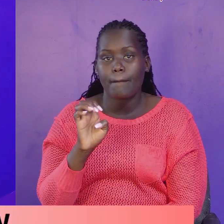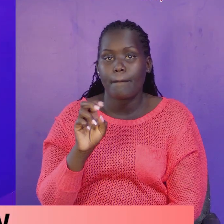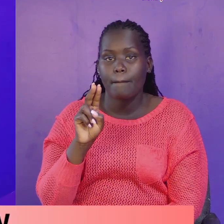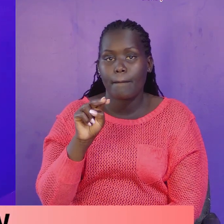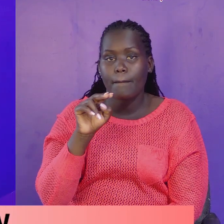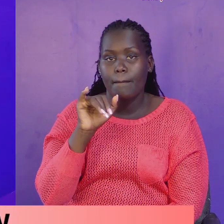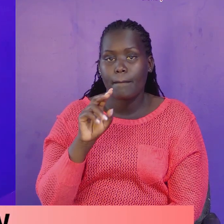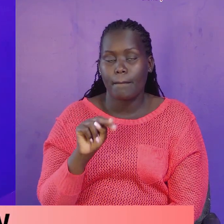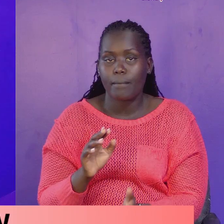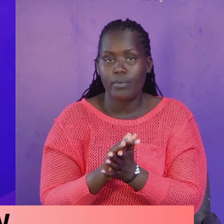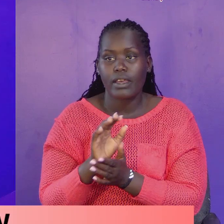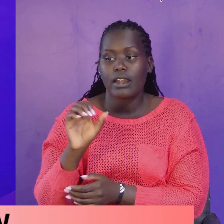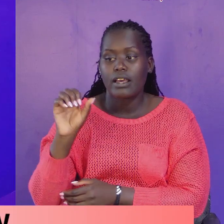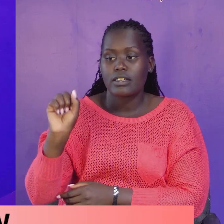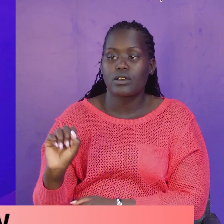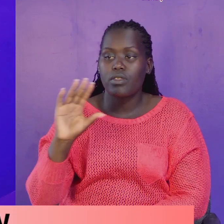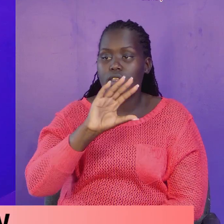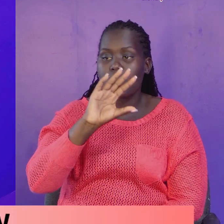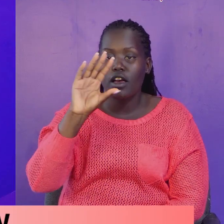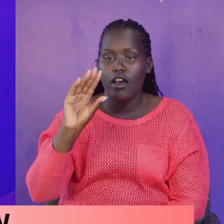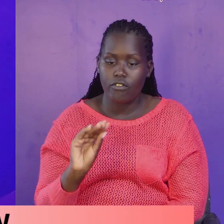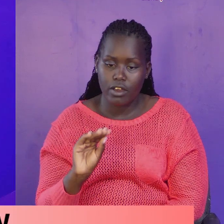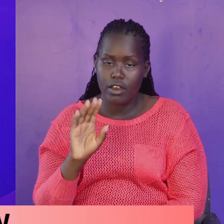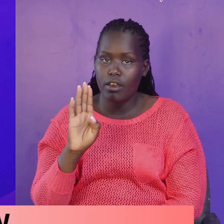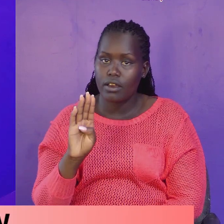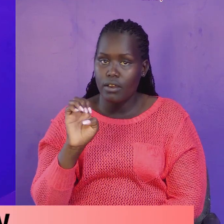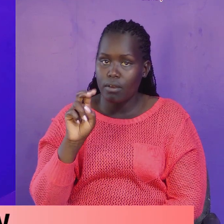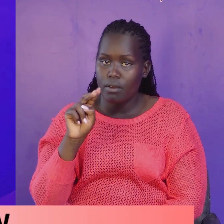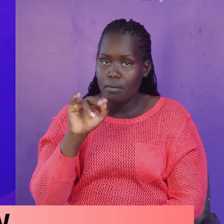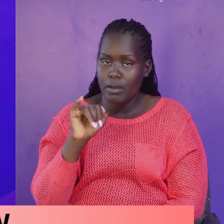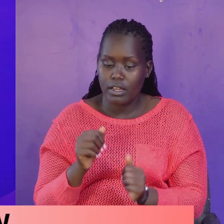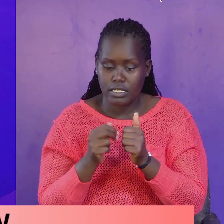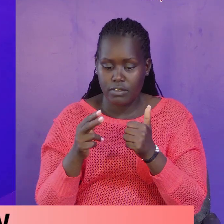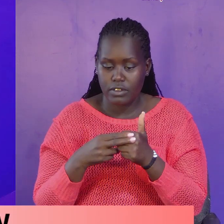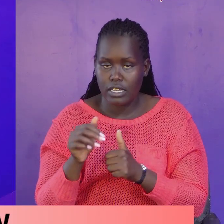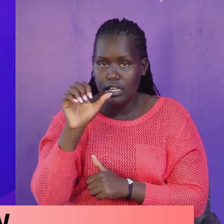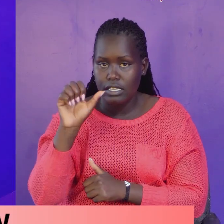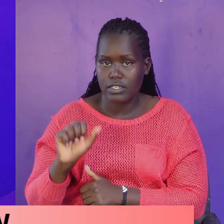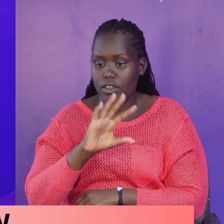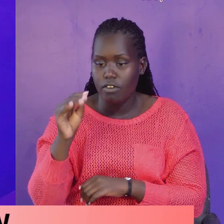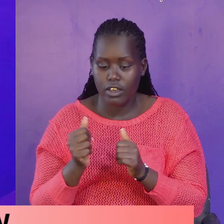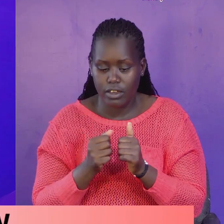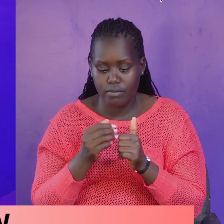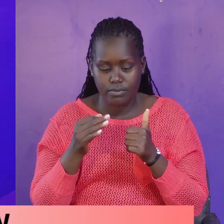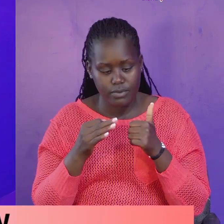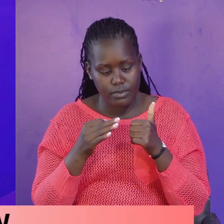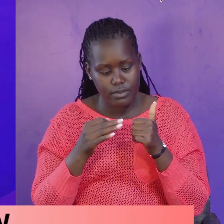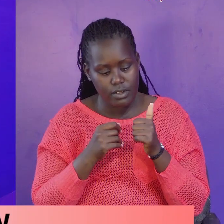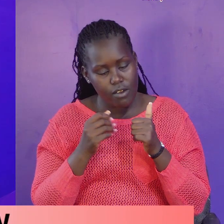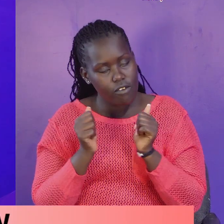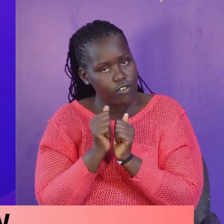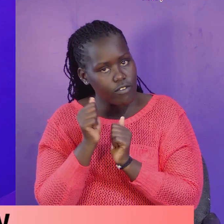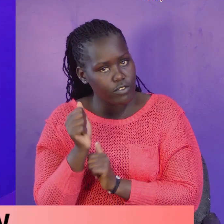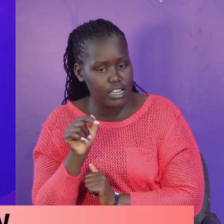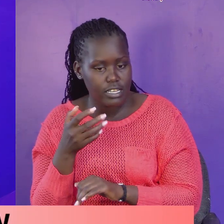then South Africa. Benin is having 17, while South Africa is having 15. So this group is the hardest group. Yeah, this